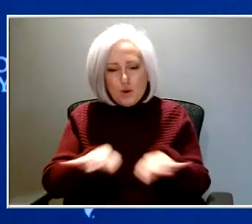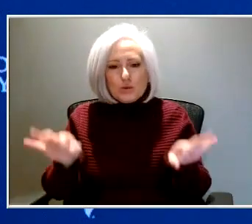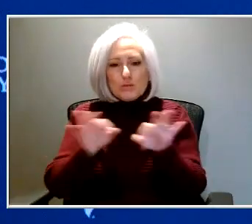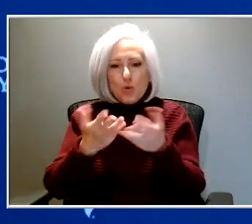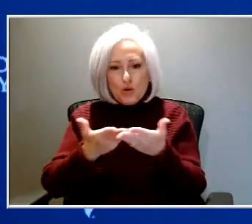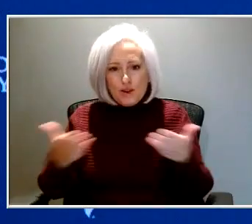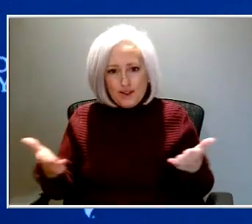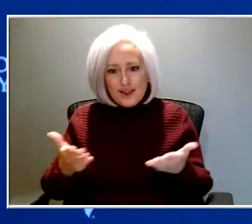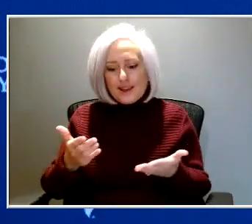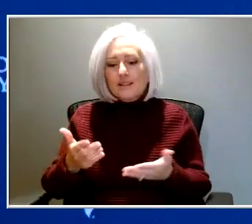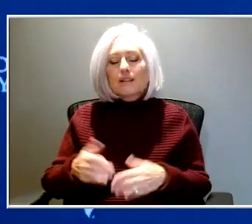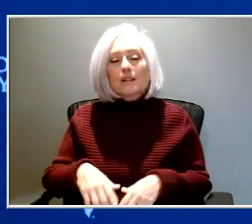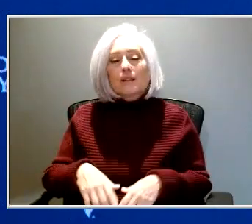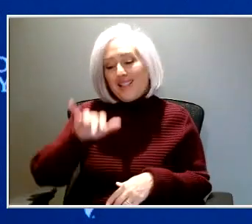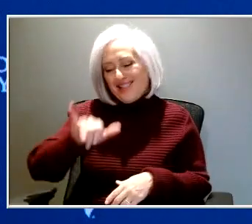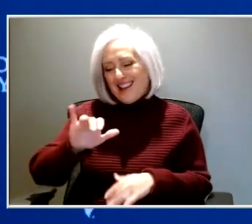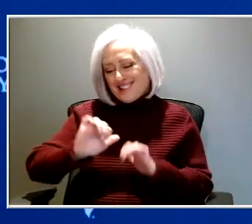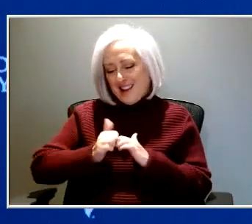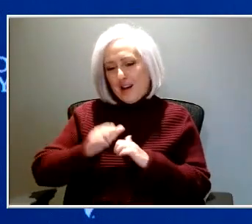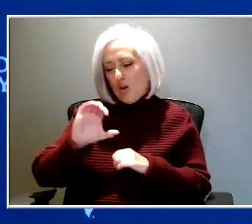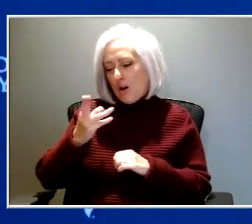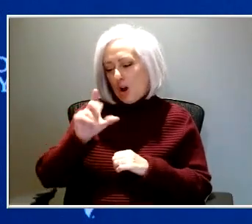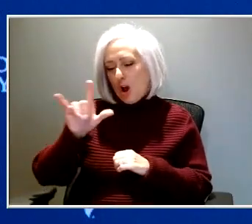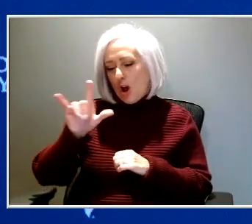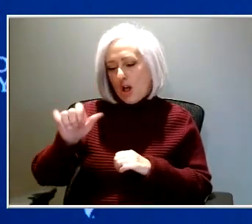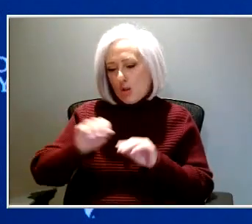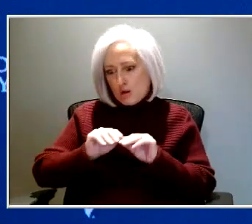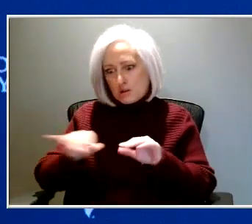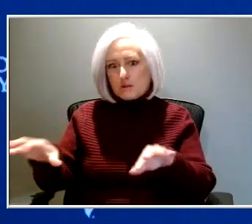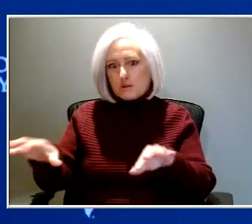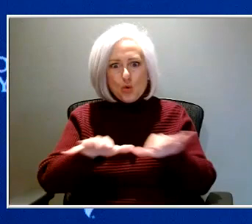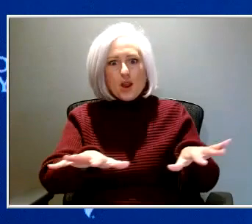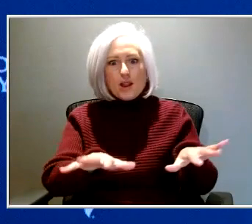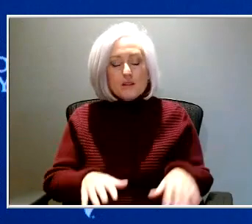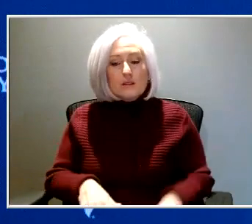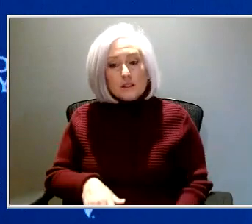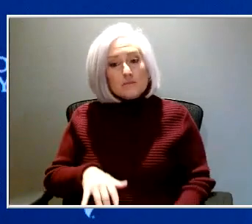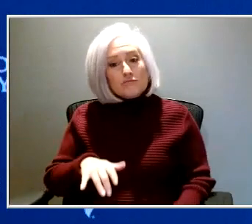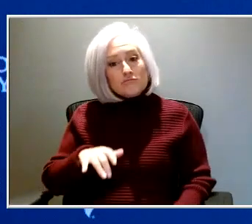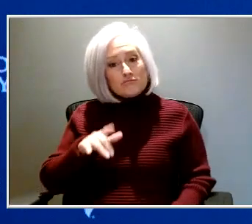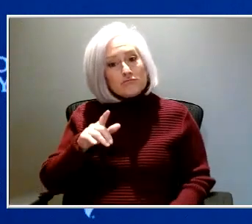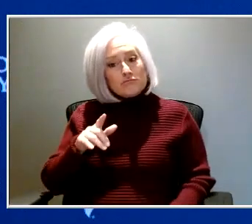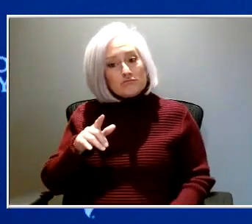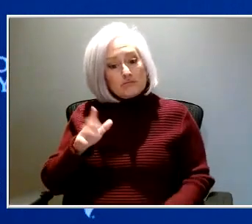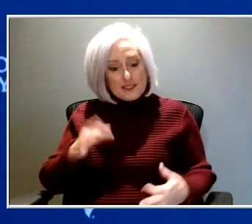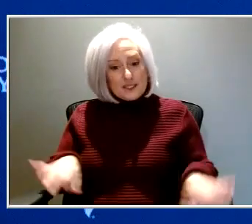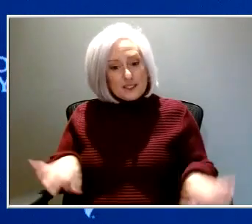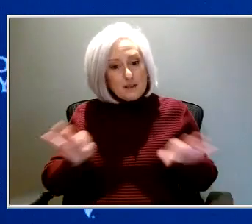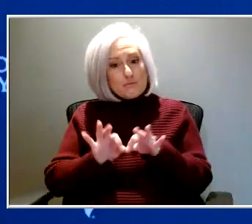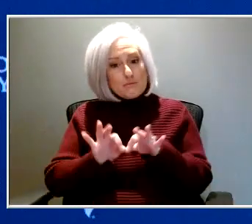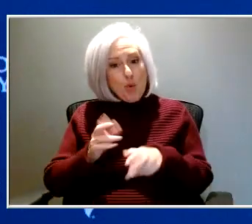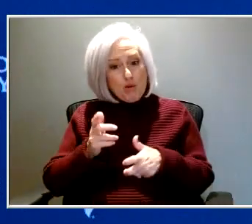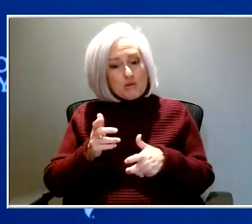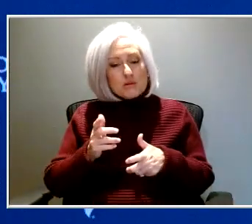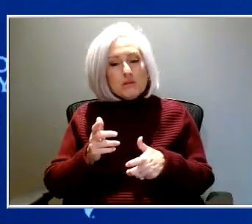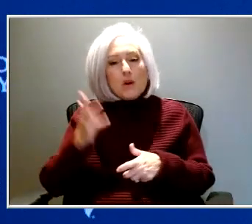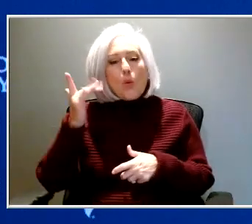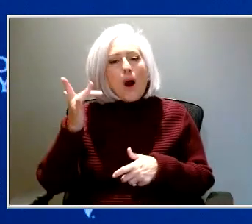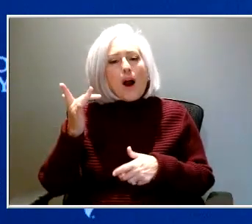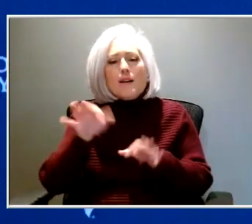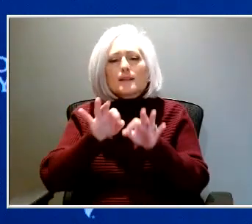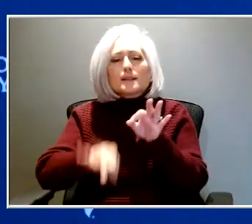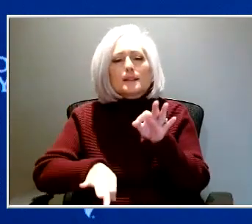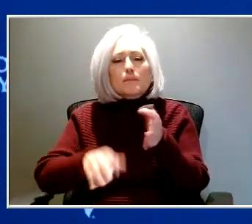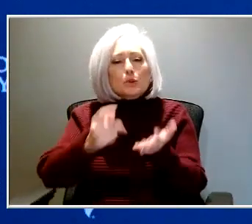cholera, is spread. But I think it is a big issue because it is fairly simple in treating these patients,